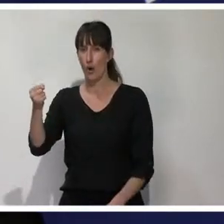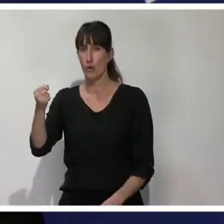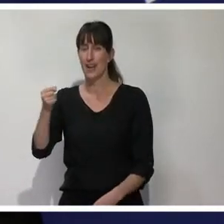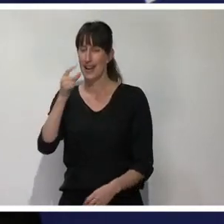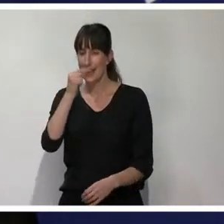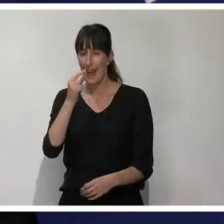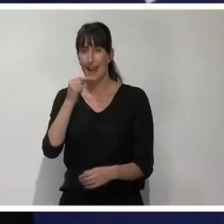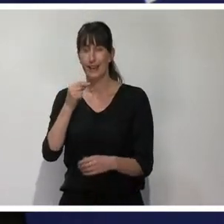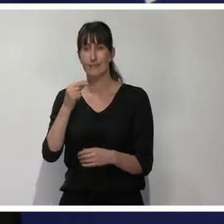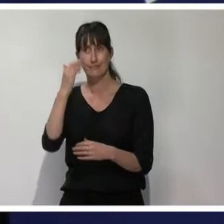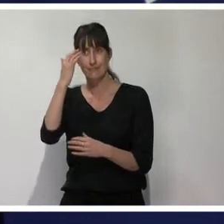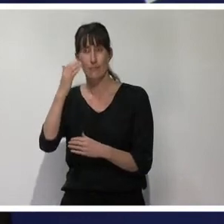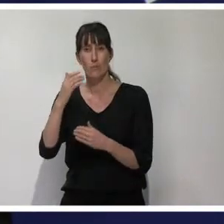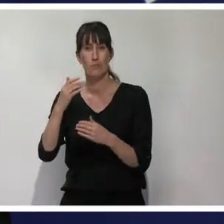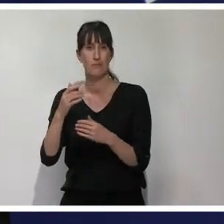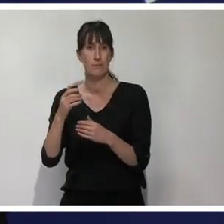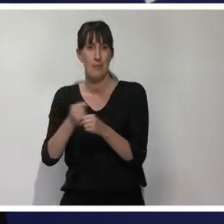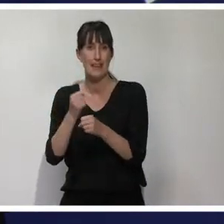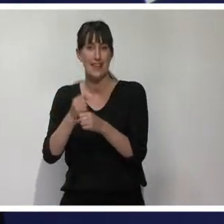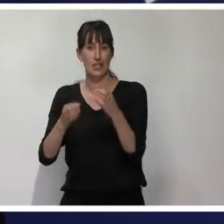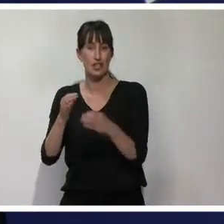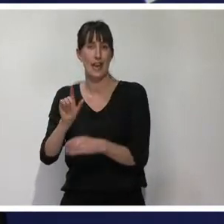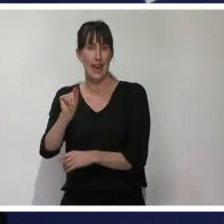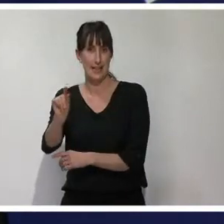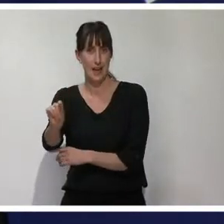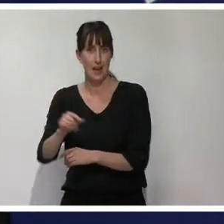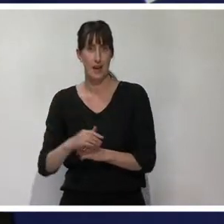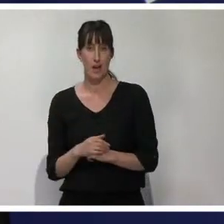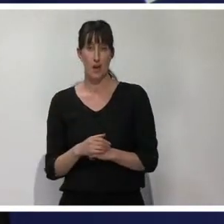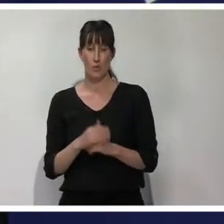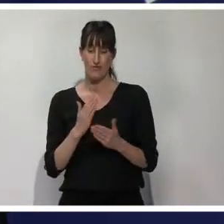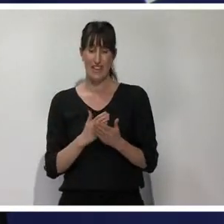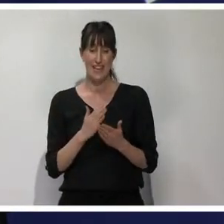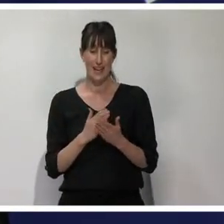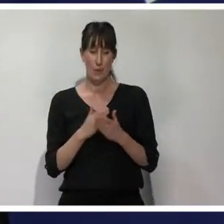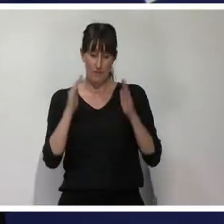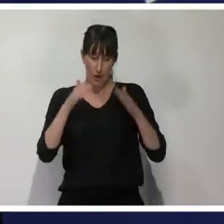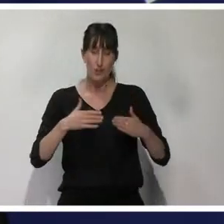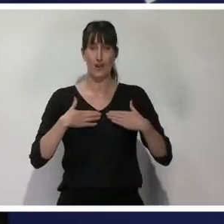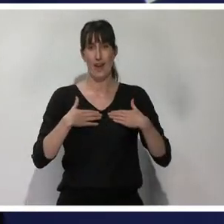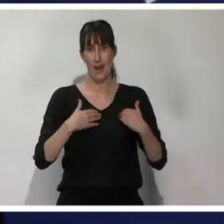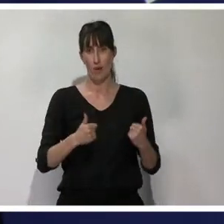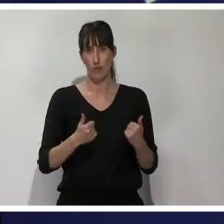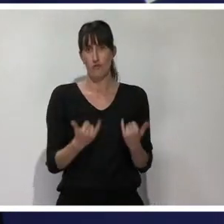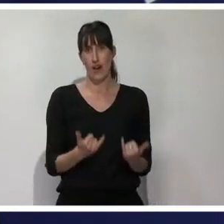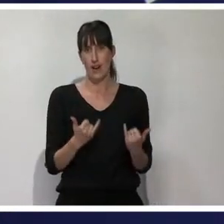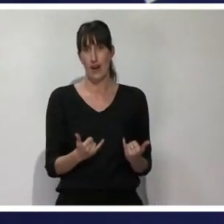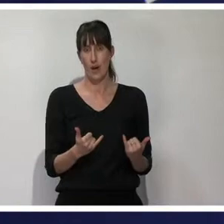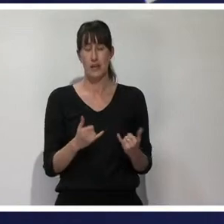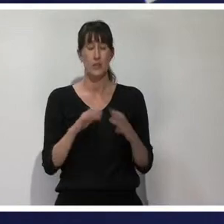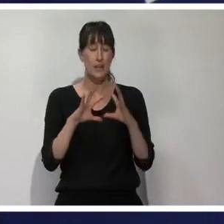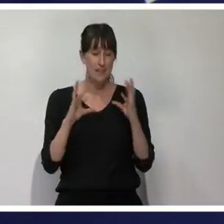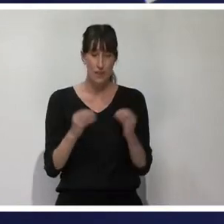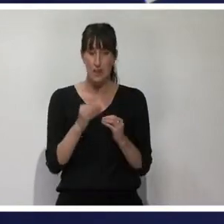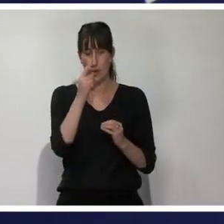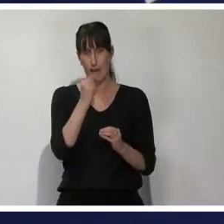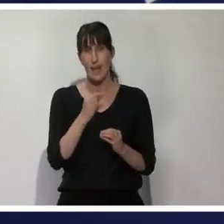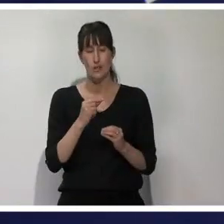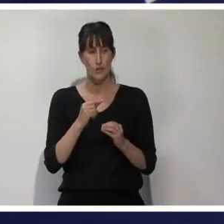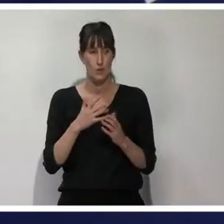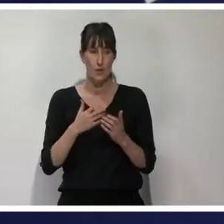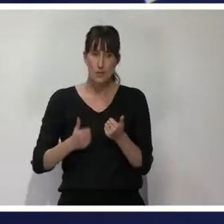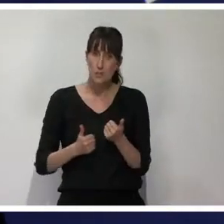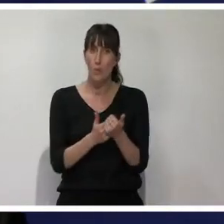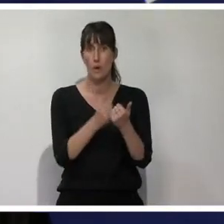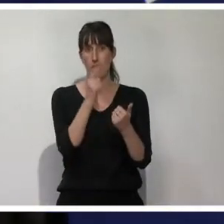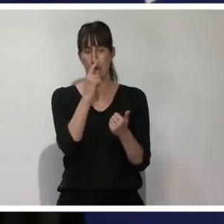I think actually it's only right that in this immediate aftermath we focused on the health response and making sure we're doing everything we can to support